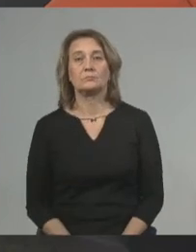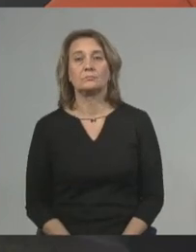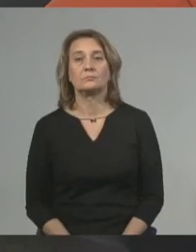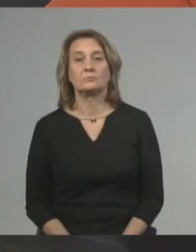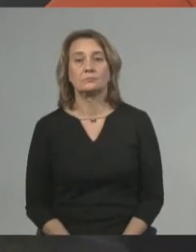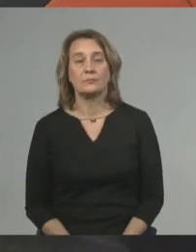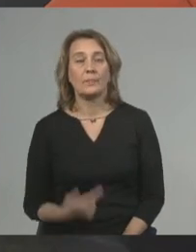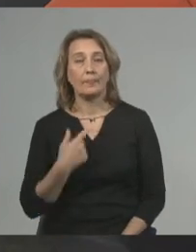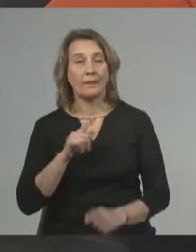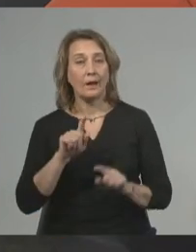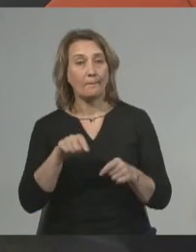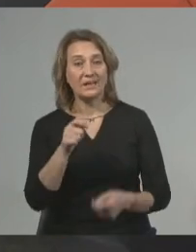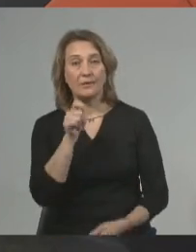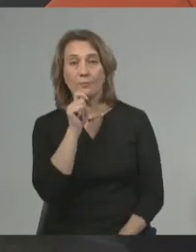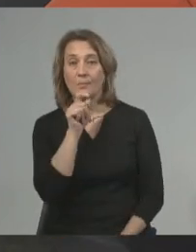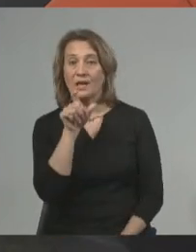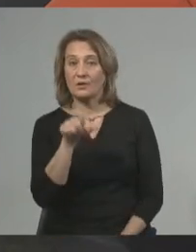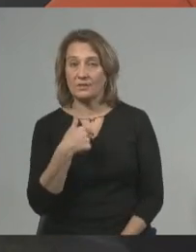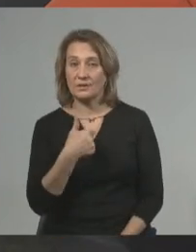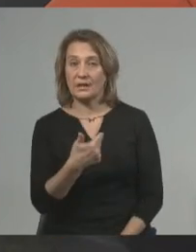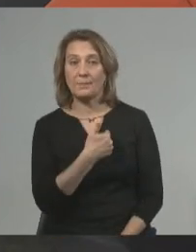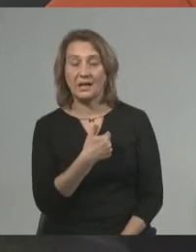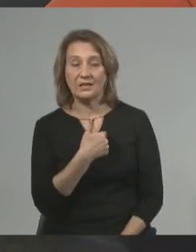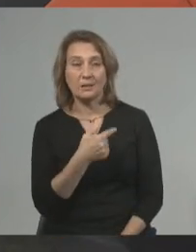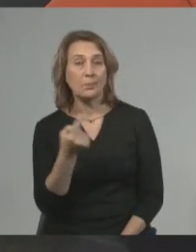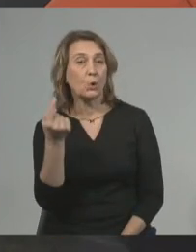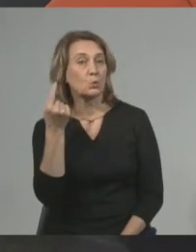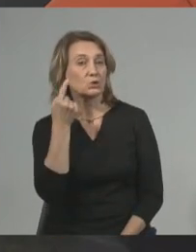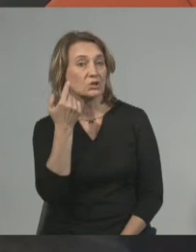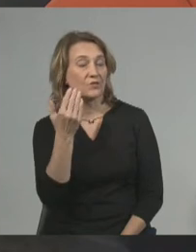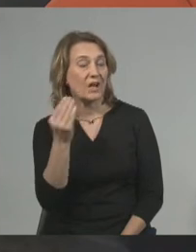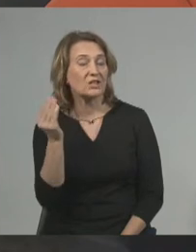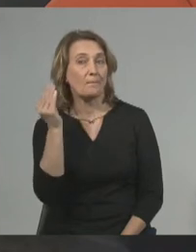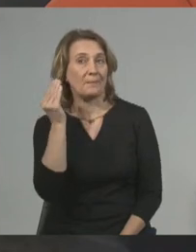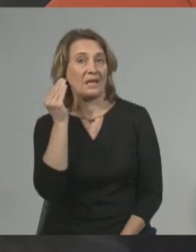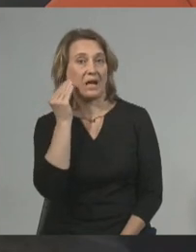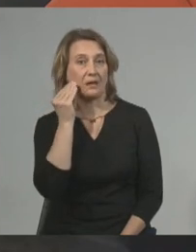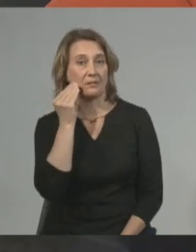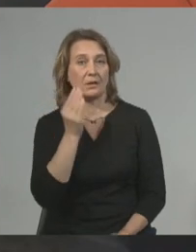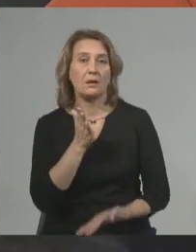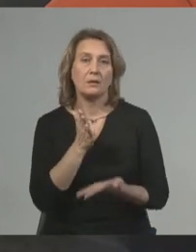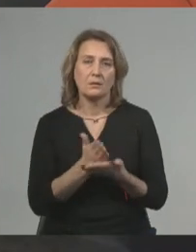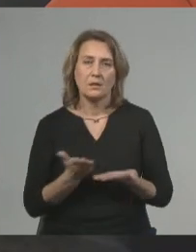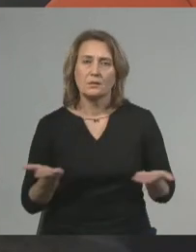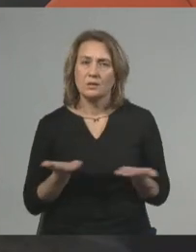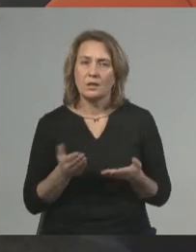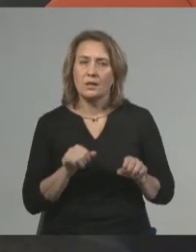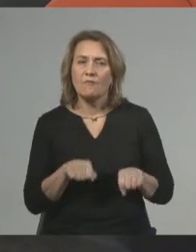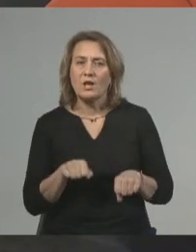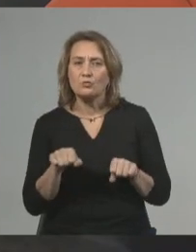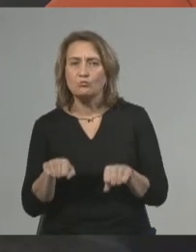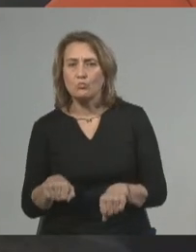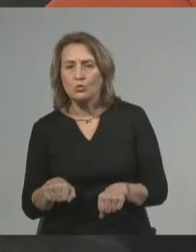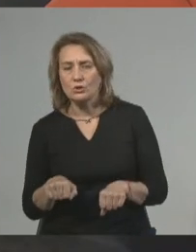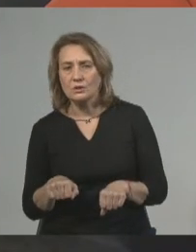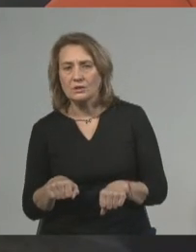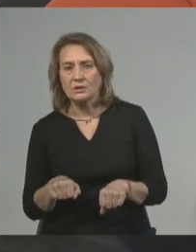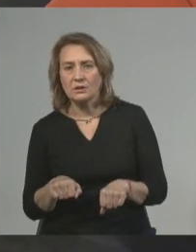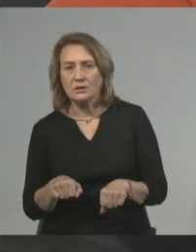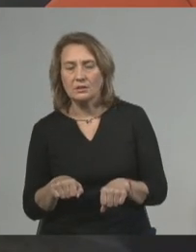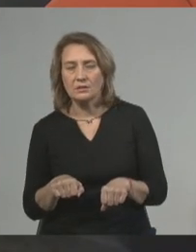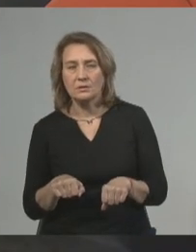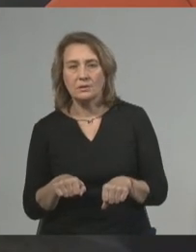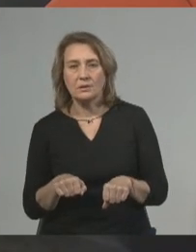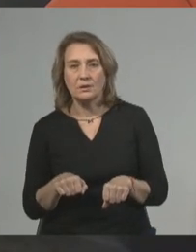microphone and now i give the words to anna i would like to hear your